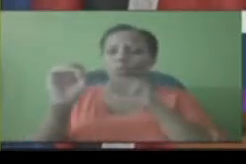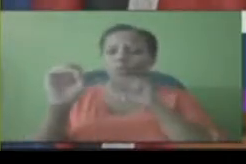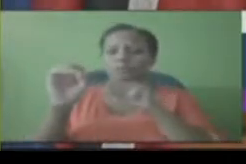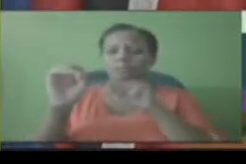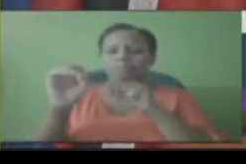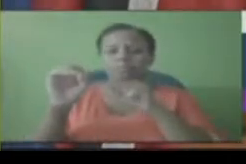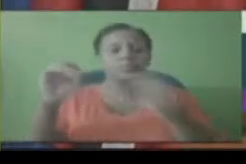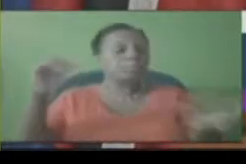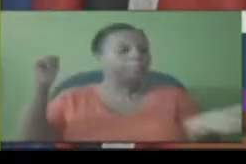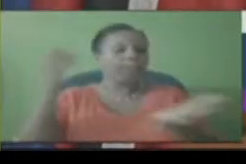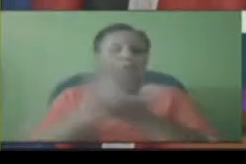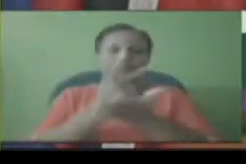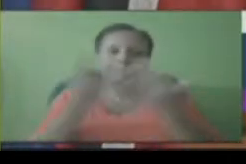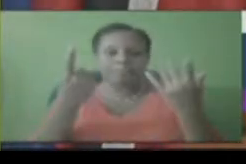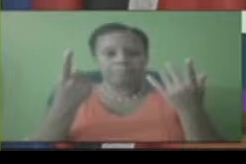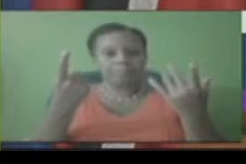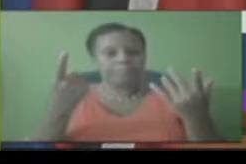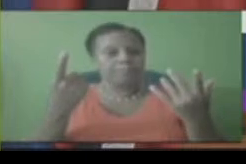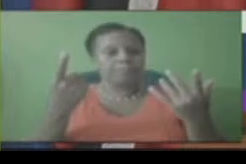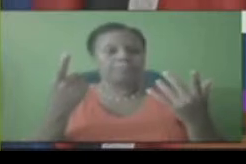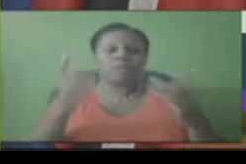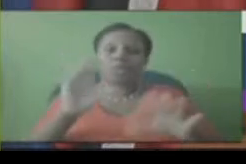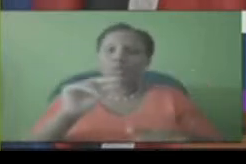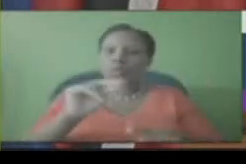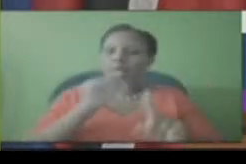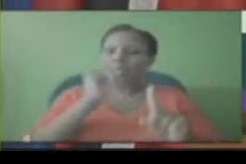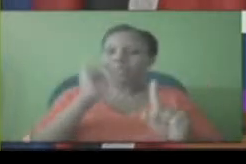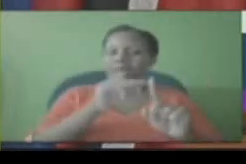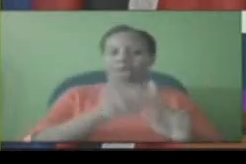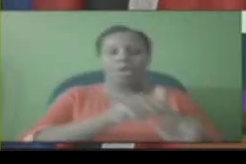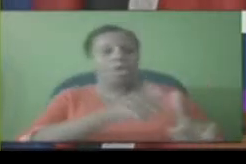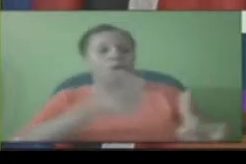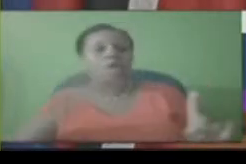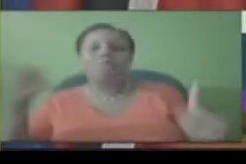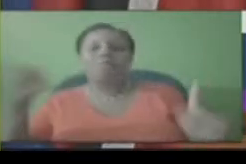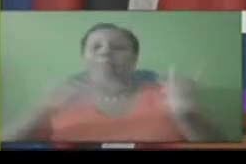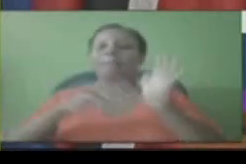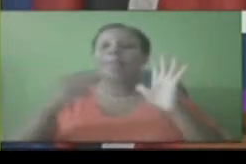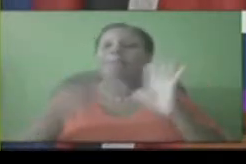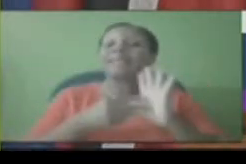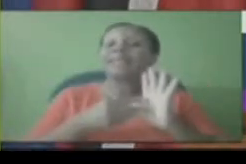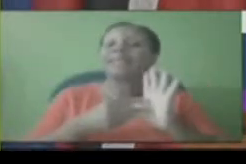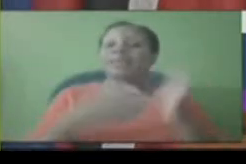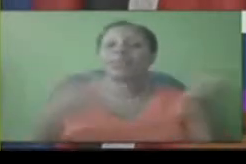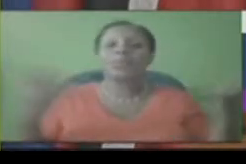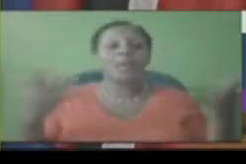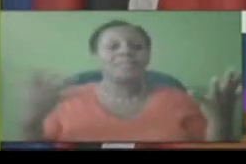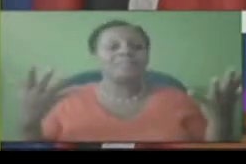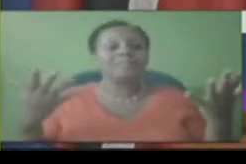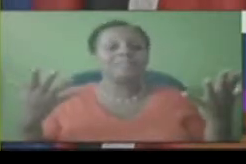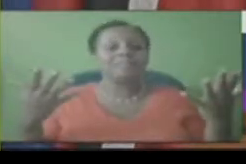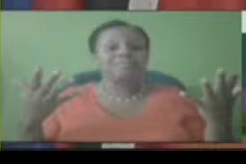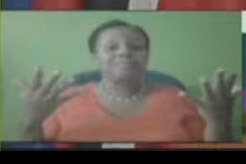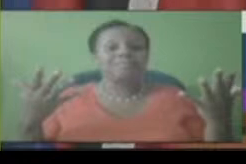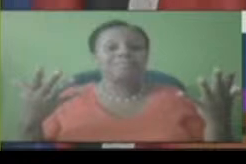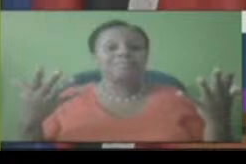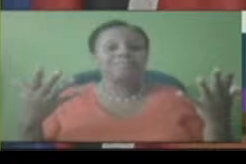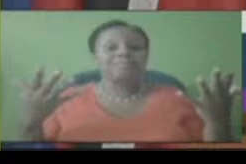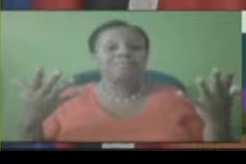in Trinidad and Tobago, they are not authorized in the treatment of